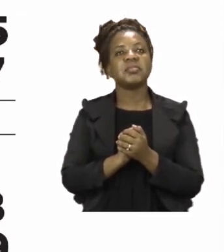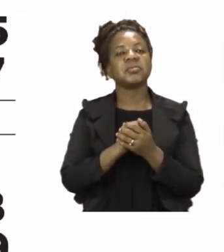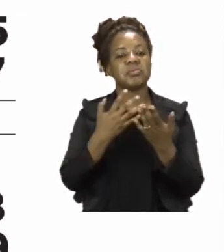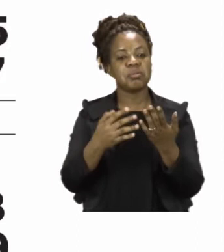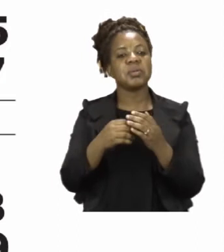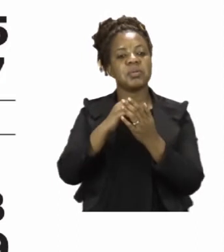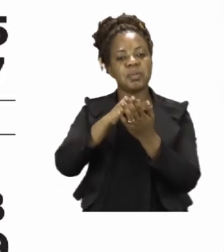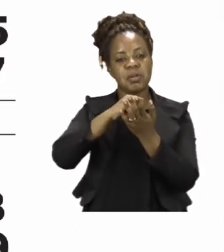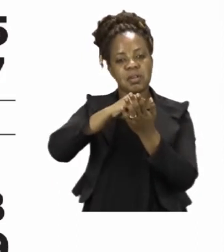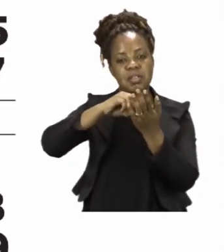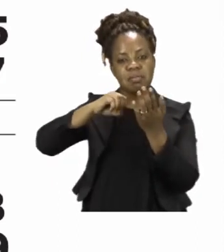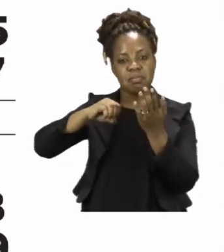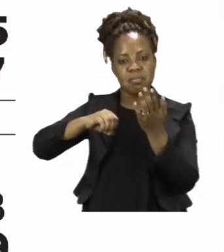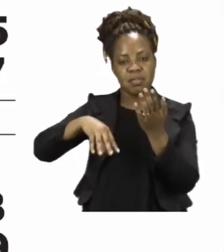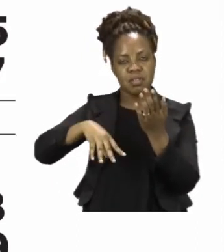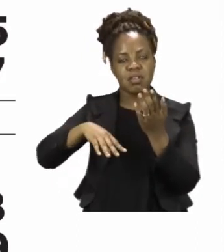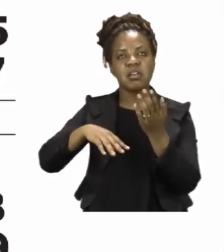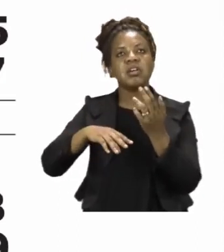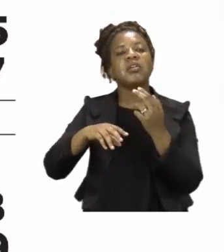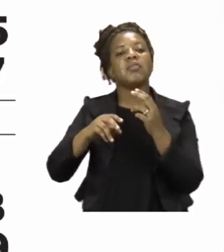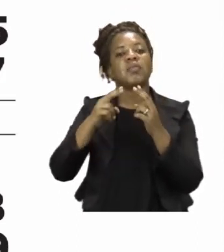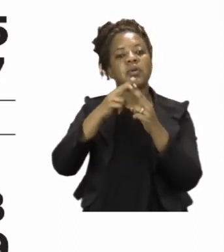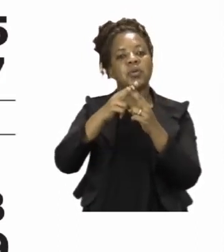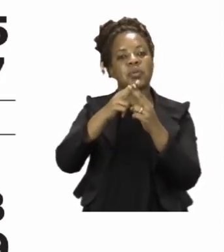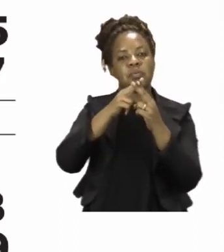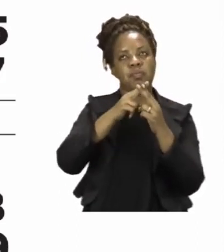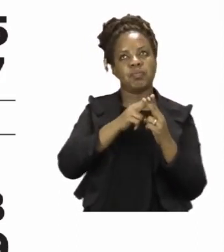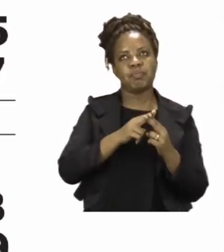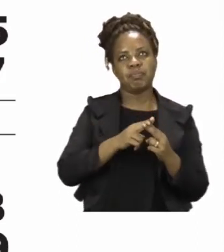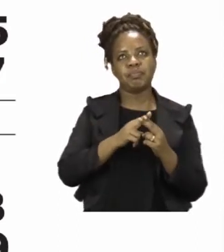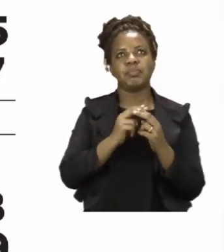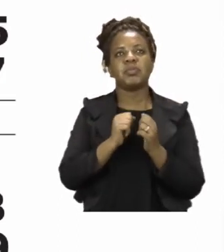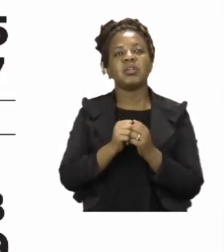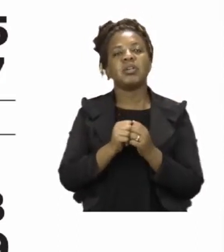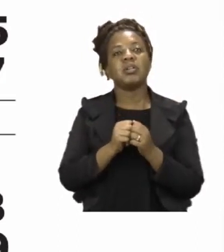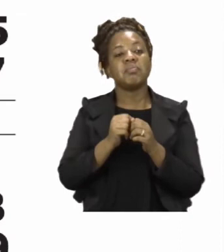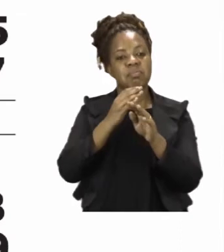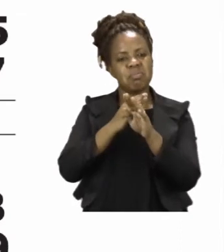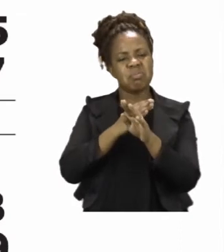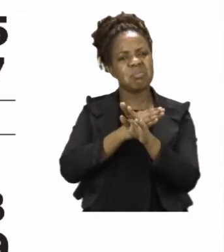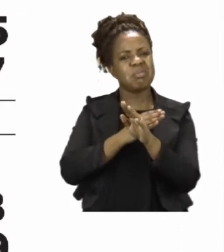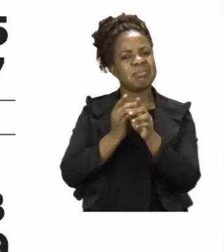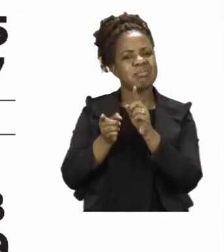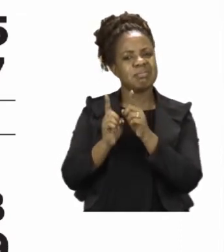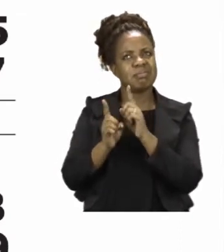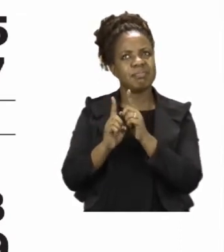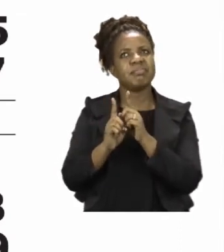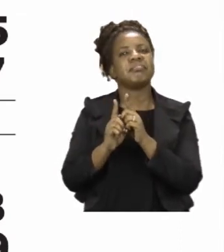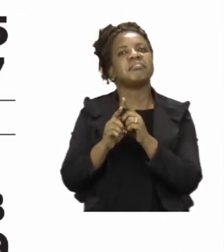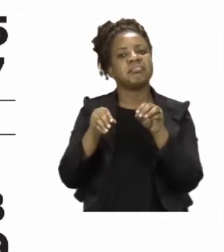much for joining me today. Our theme this week is occupations